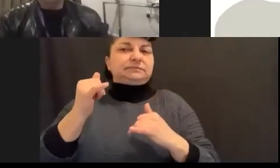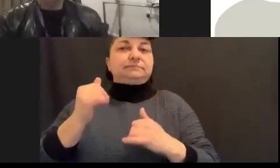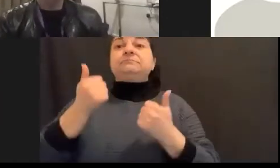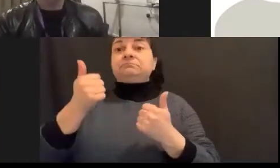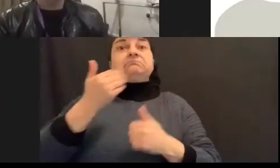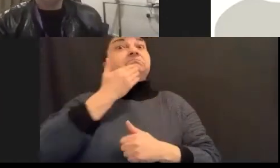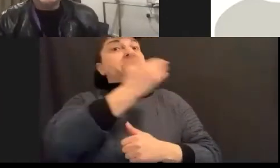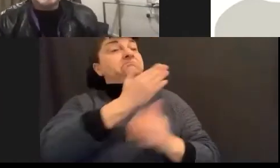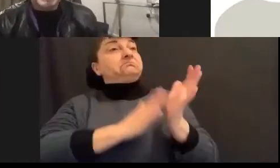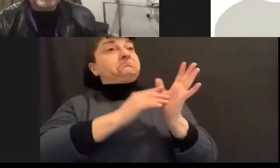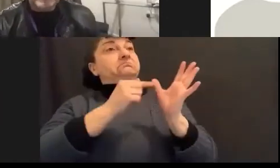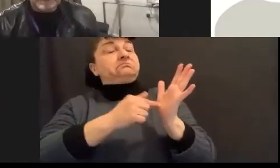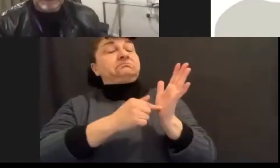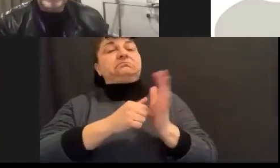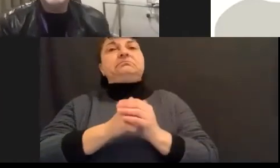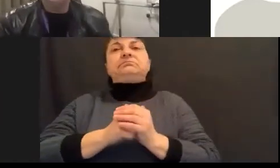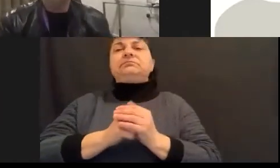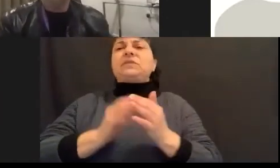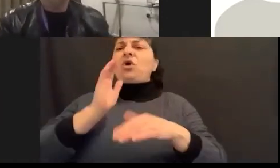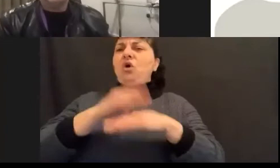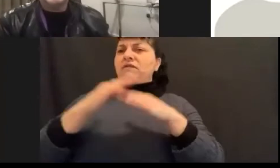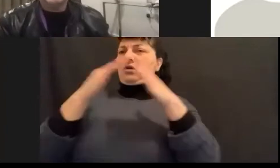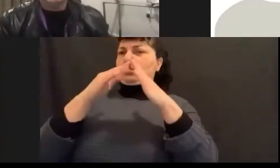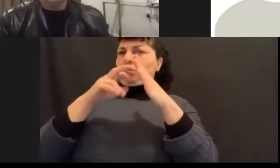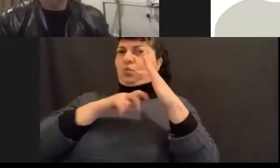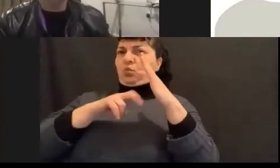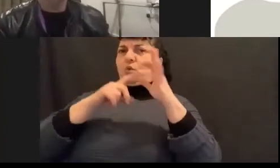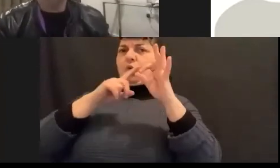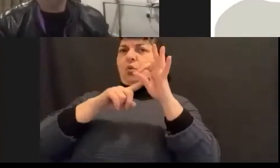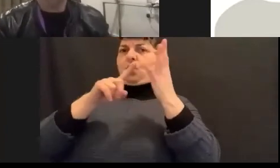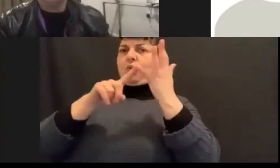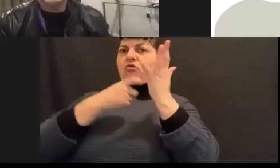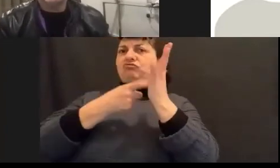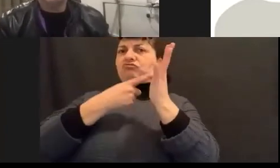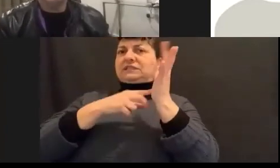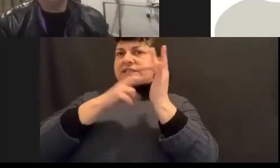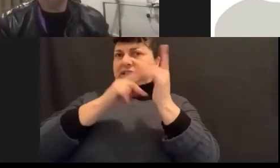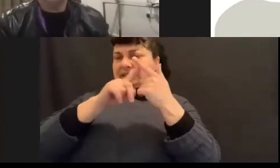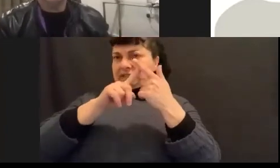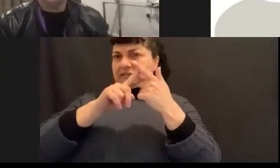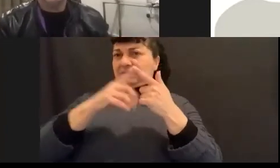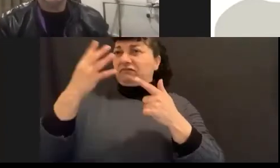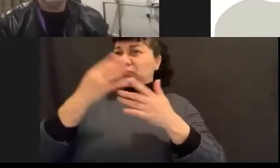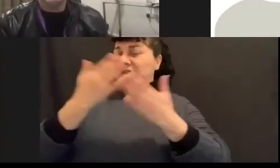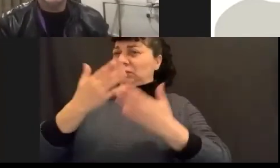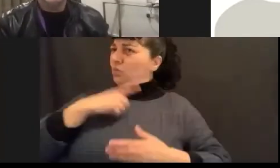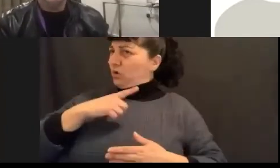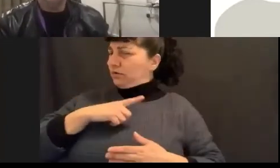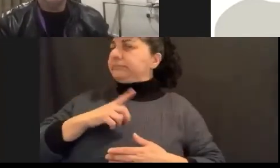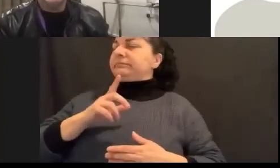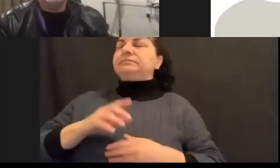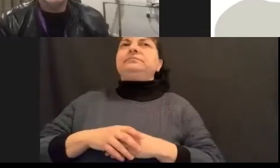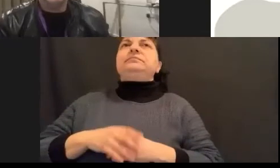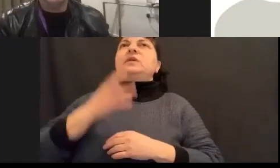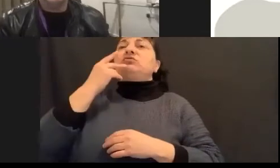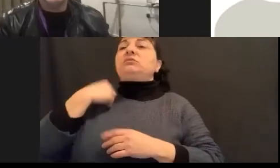the purpose of quarantine is for 14 days is because if you've been exposed to the virus, even